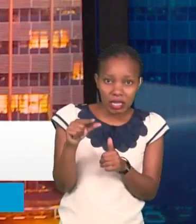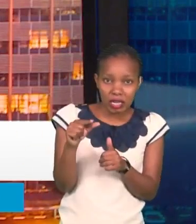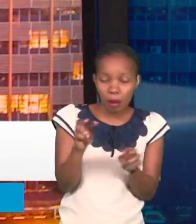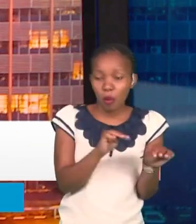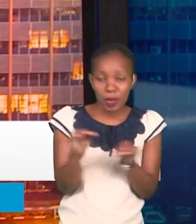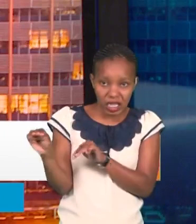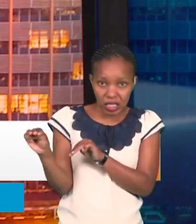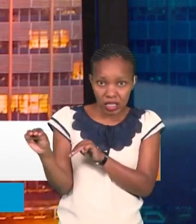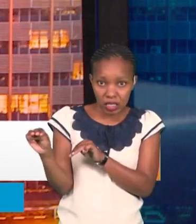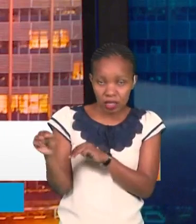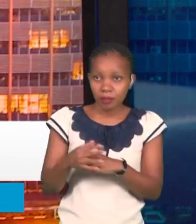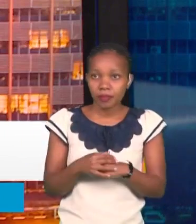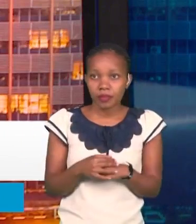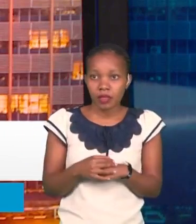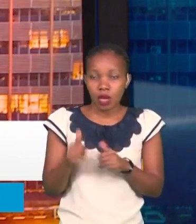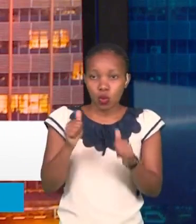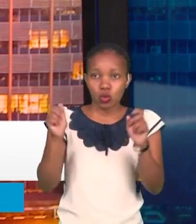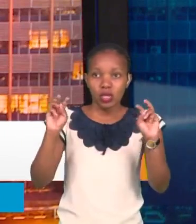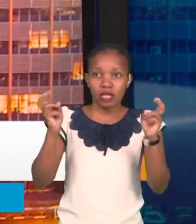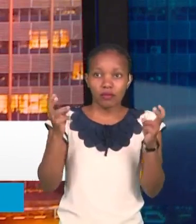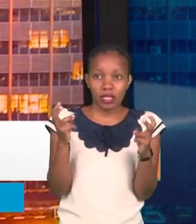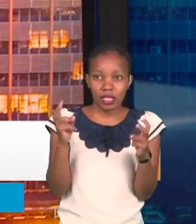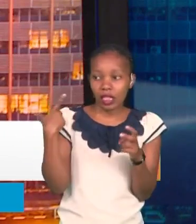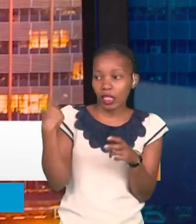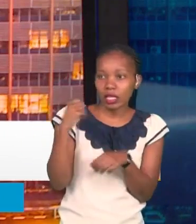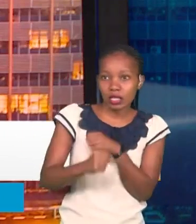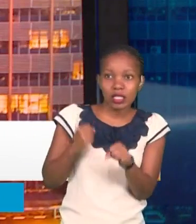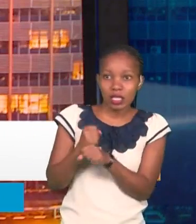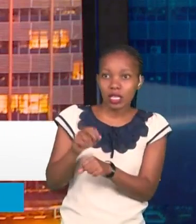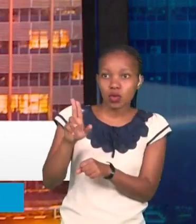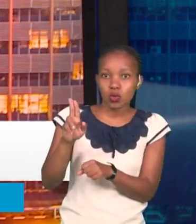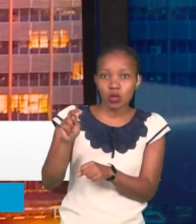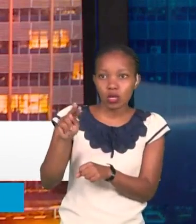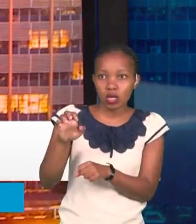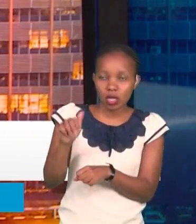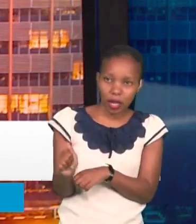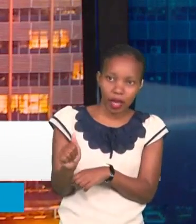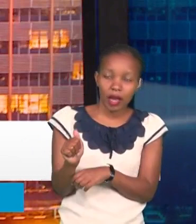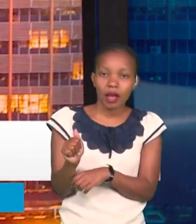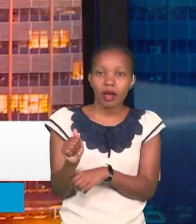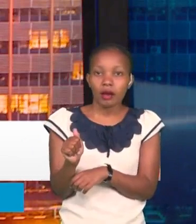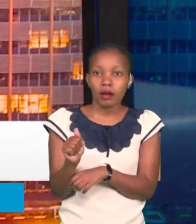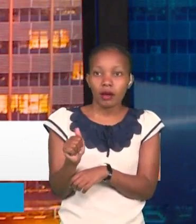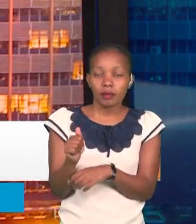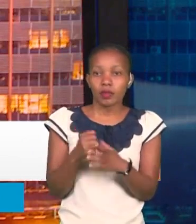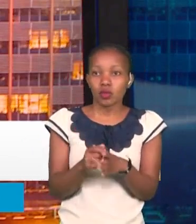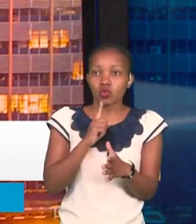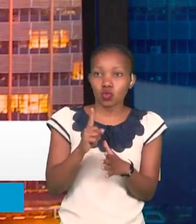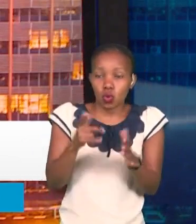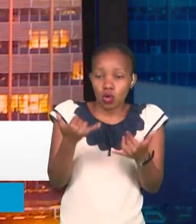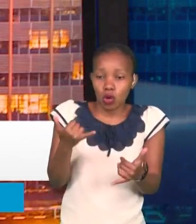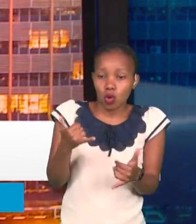yeah. which was the theme in last year's UNEAS conference, yes. Beat Pollution. And yeah. remember, we being at the